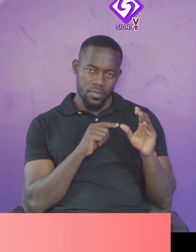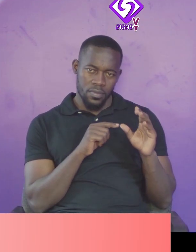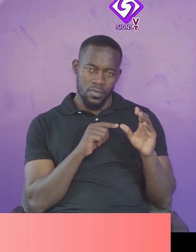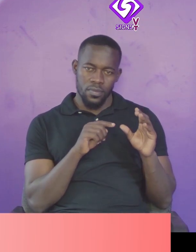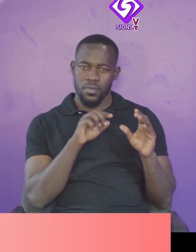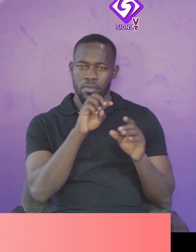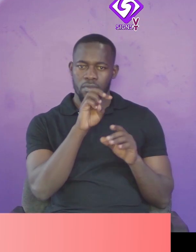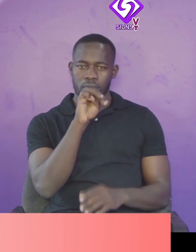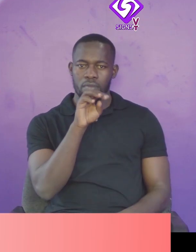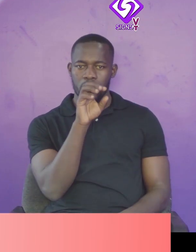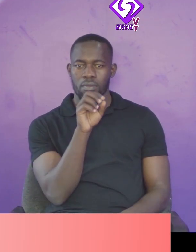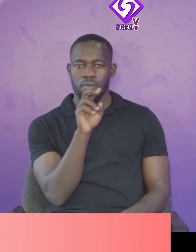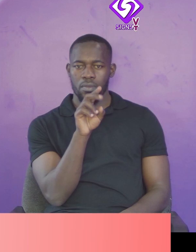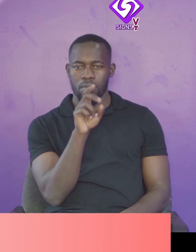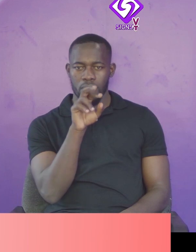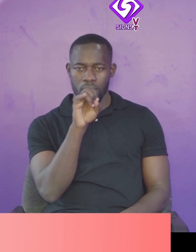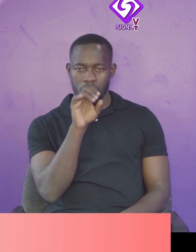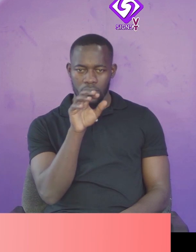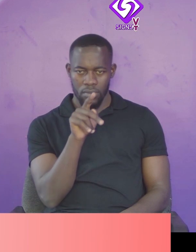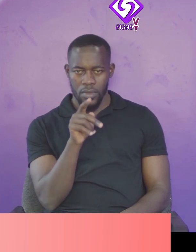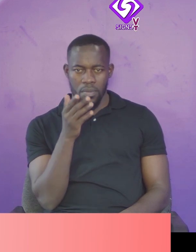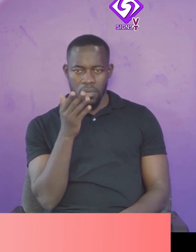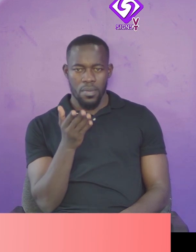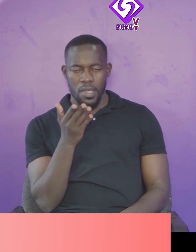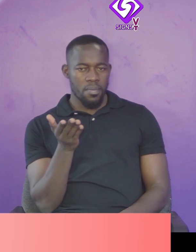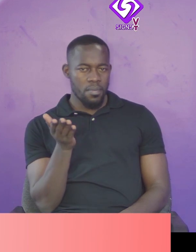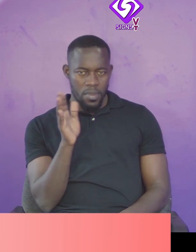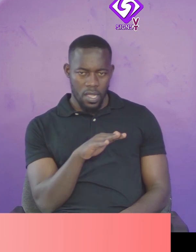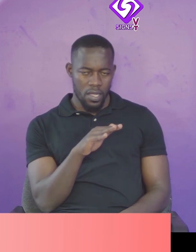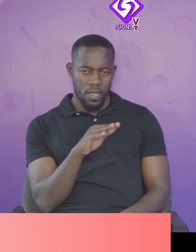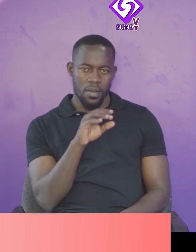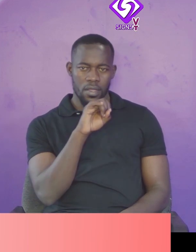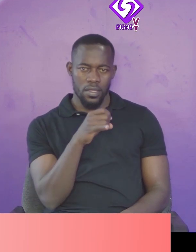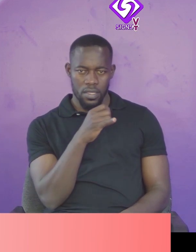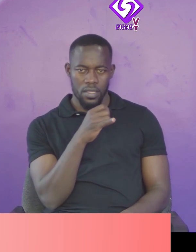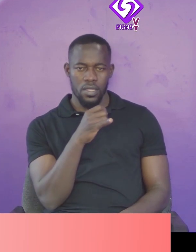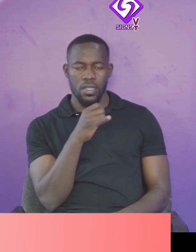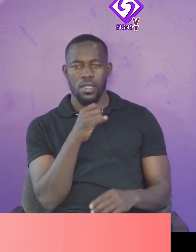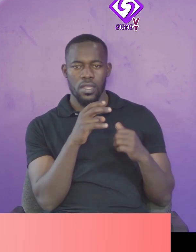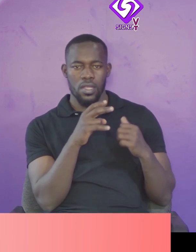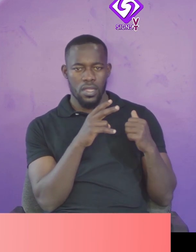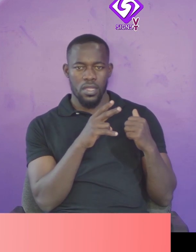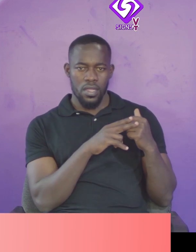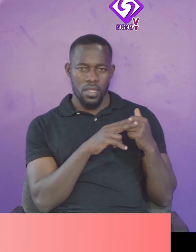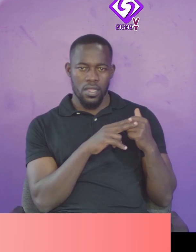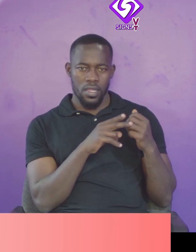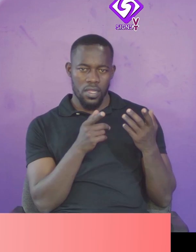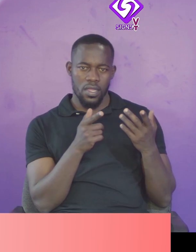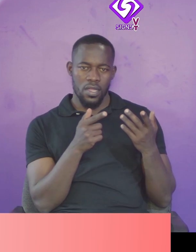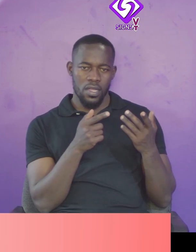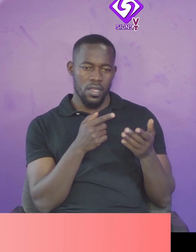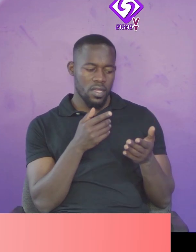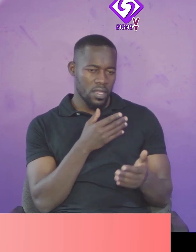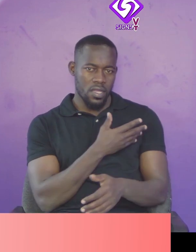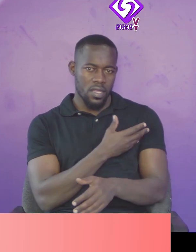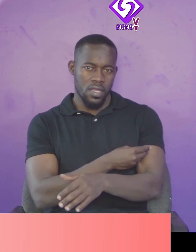Mudryk could be back on January 17th next year after the doping agency found out that